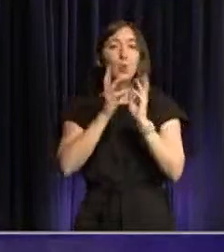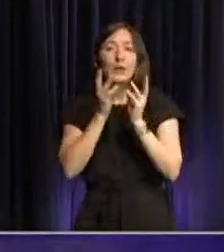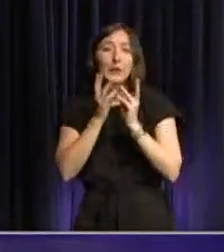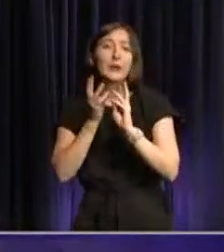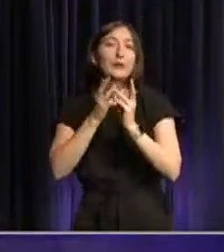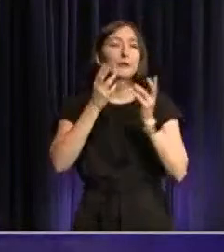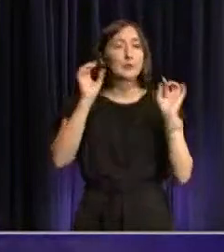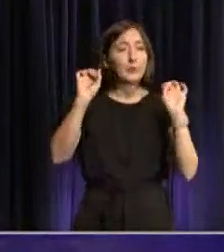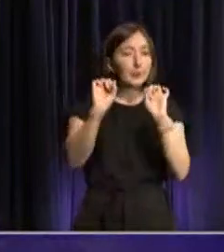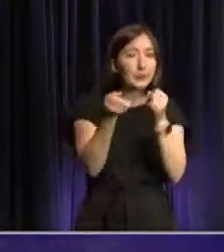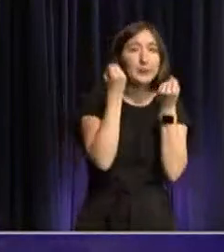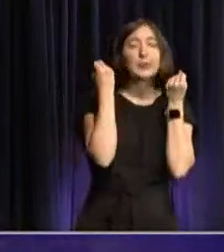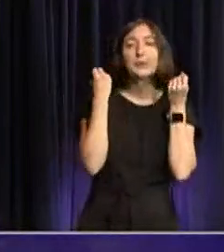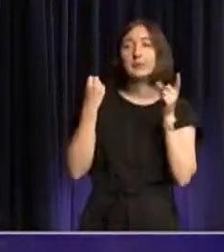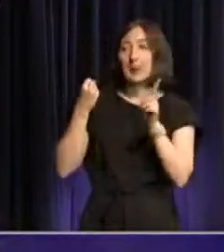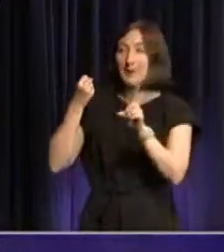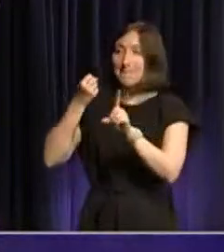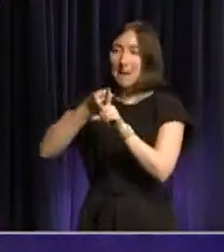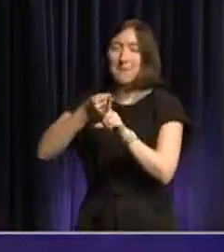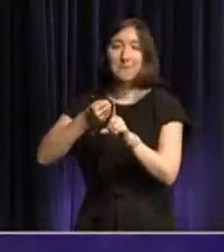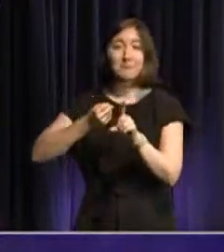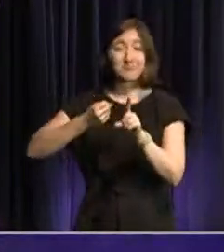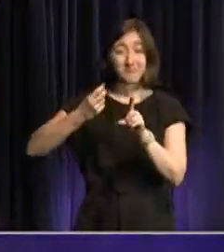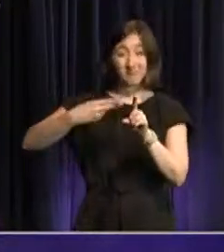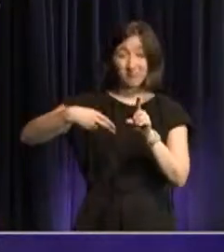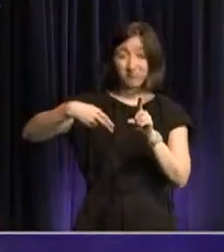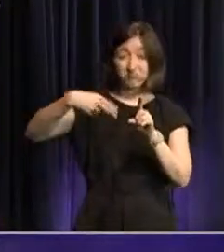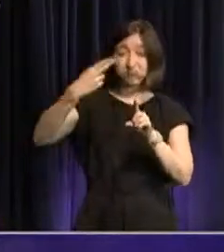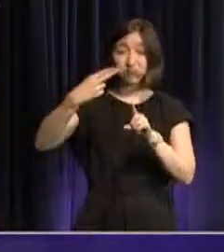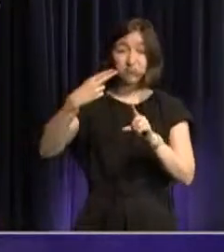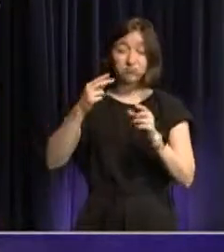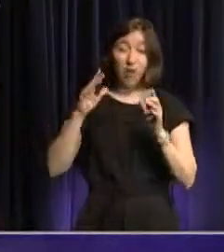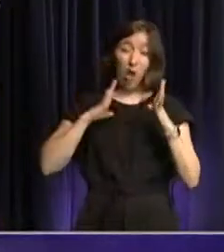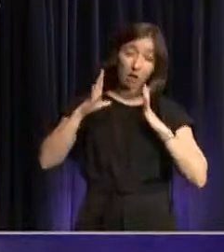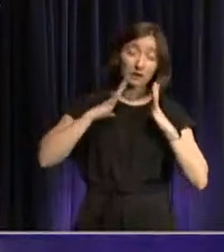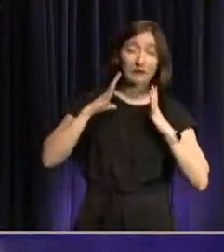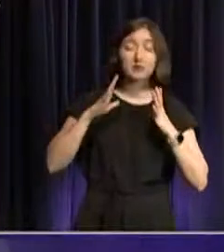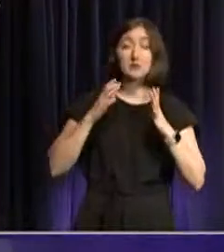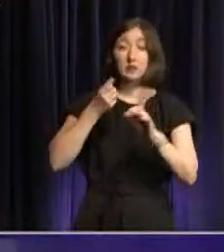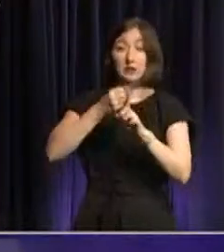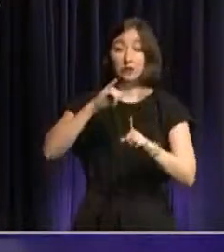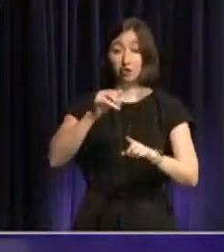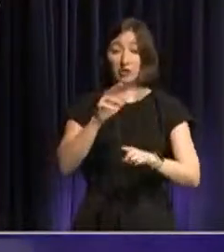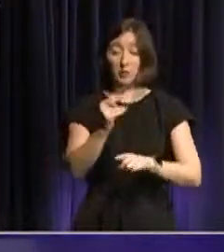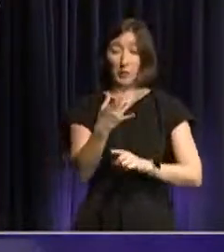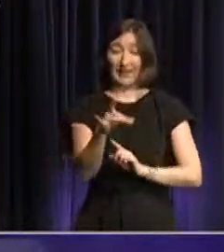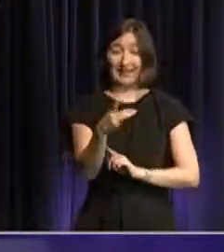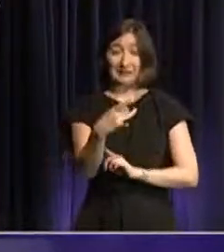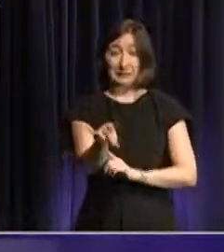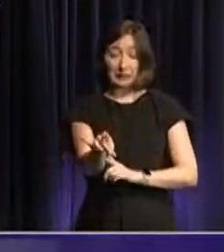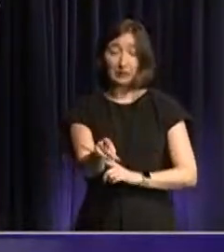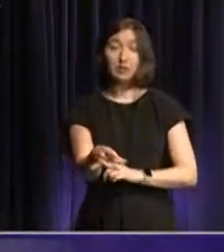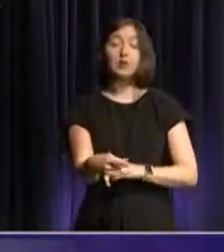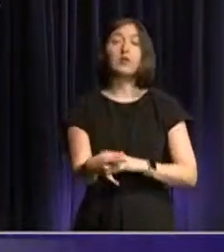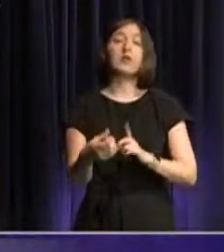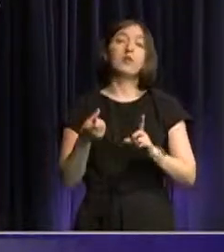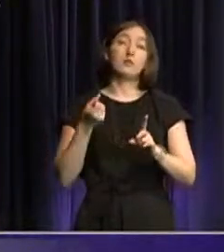us, getting up to 1,520 by January the 18th. So you can see they're sort of parallel. Now we're